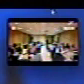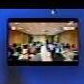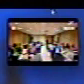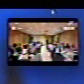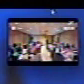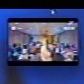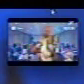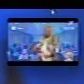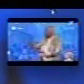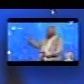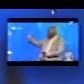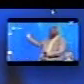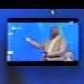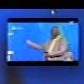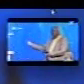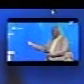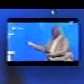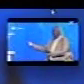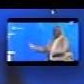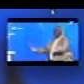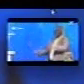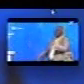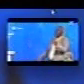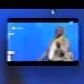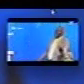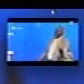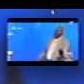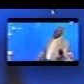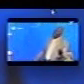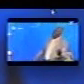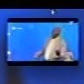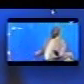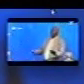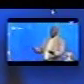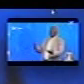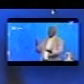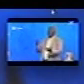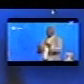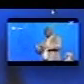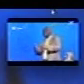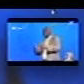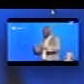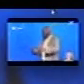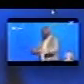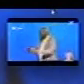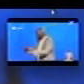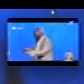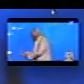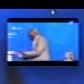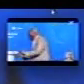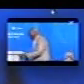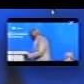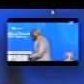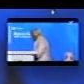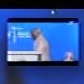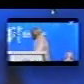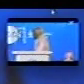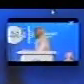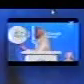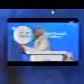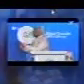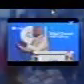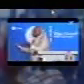I am the one doing this, I am the one doing that. They fear their pastor more than they fear God. Look at the verse 25.